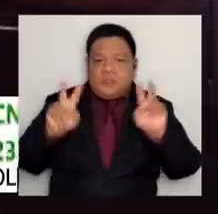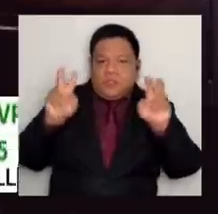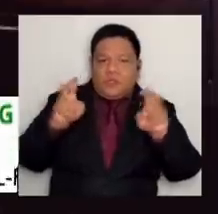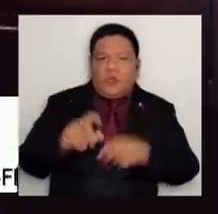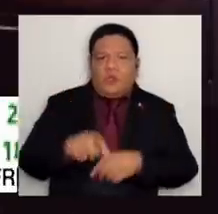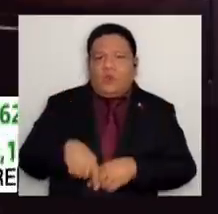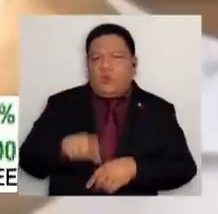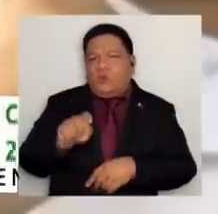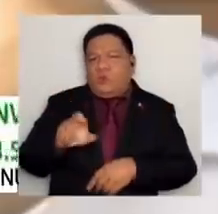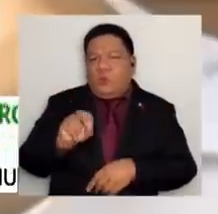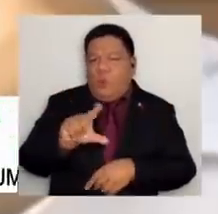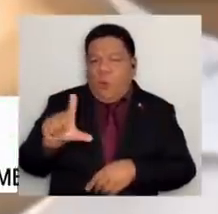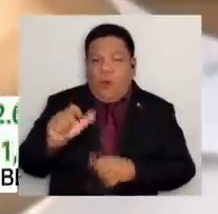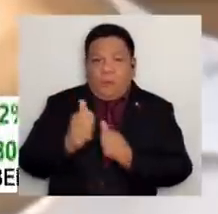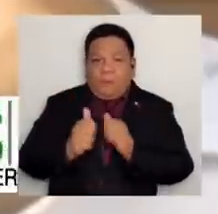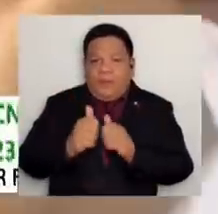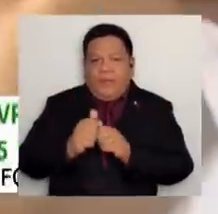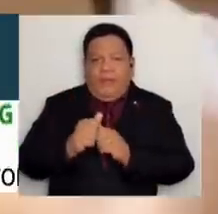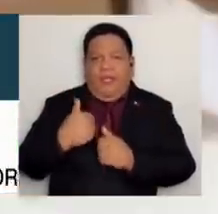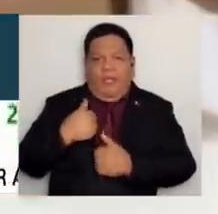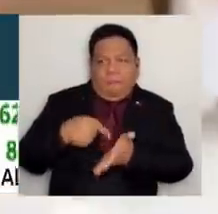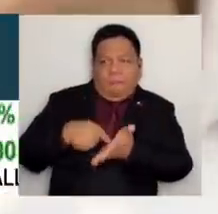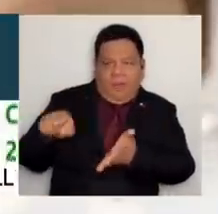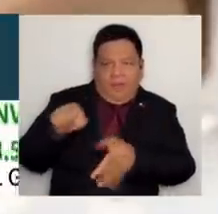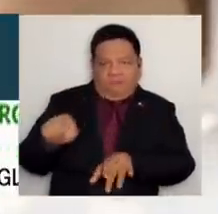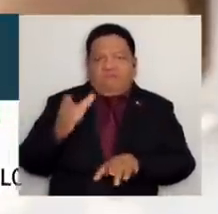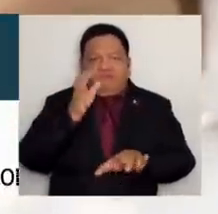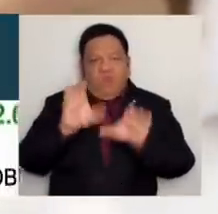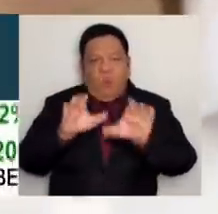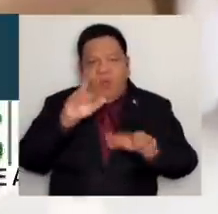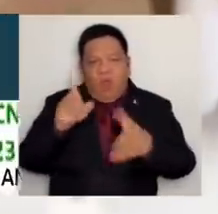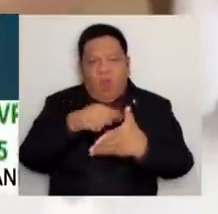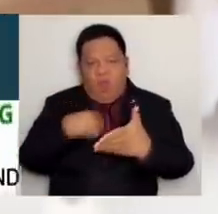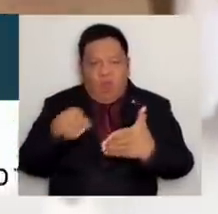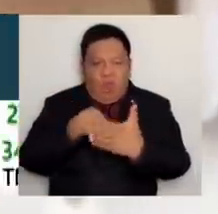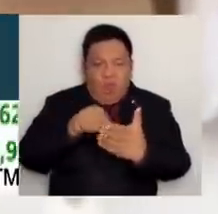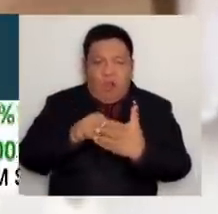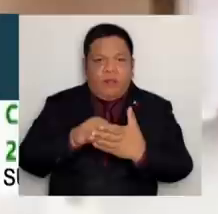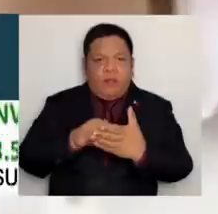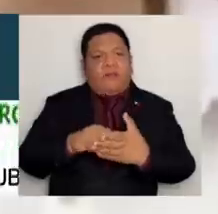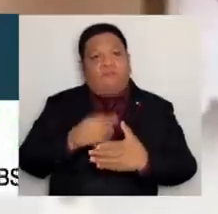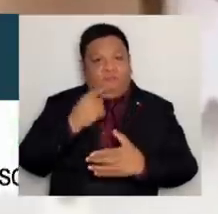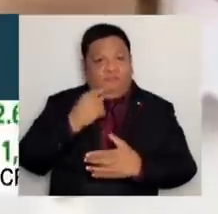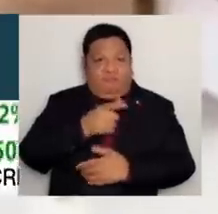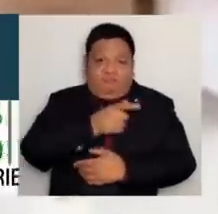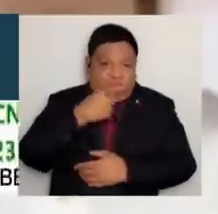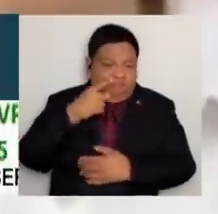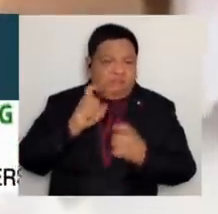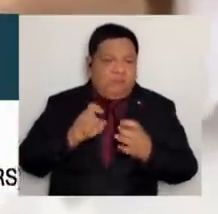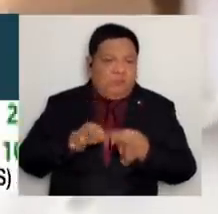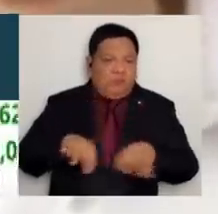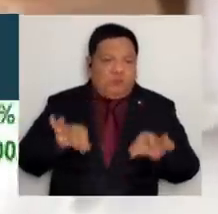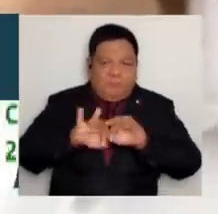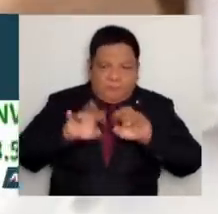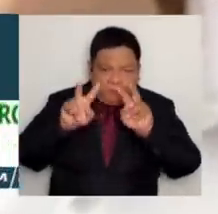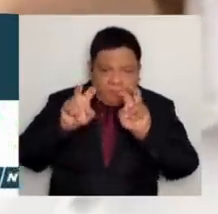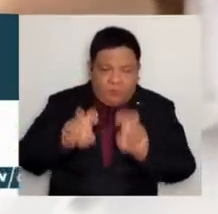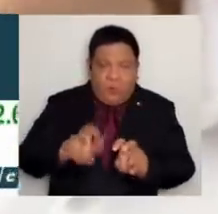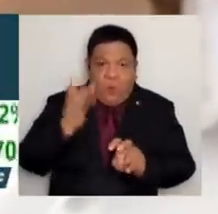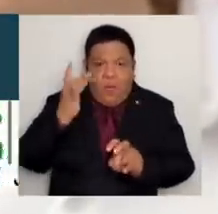her weekly radio show, Robredo stressed the need for a probe, citing the serious life and death consequences of